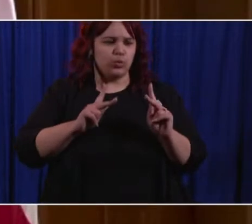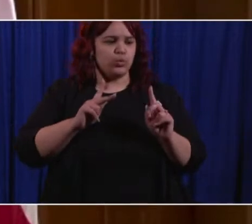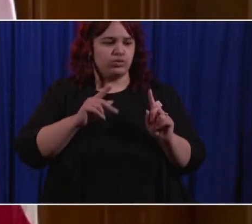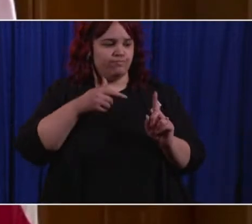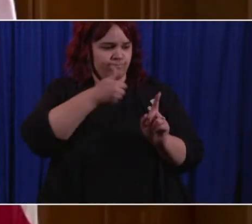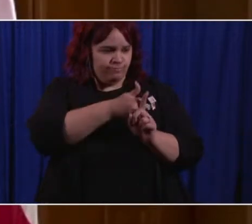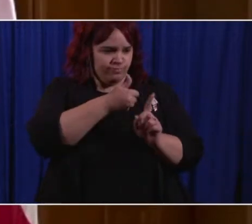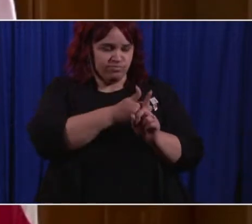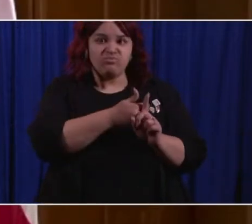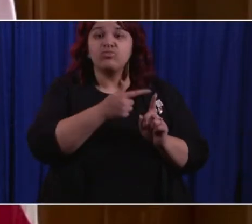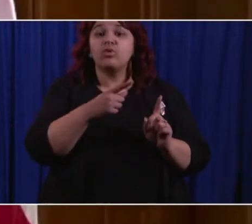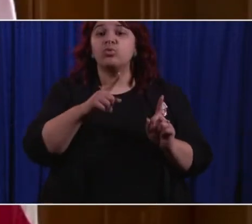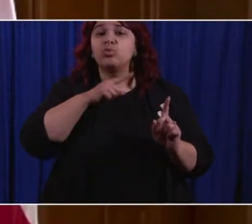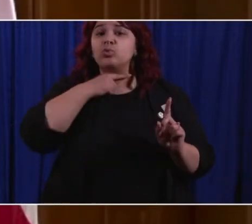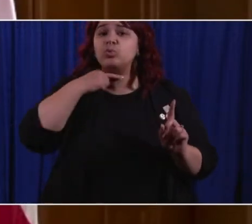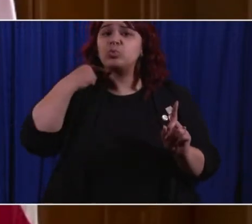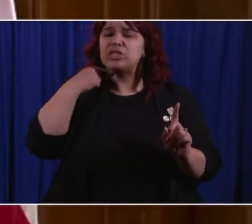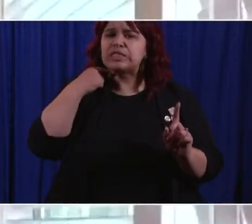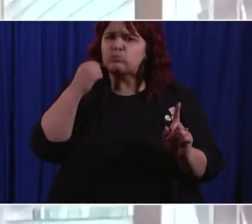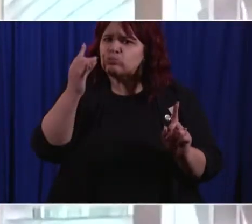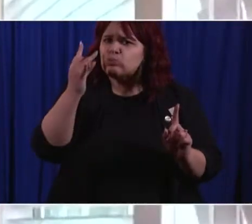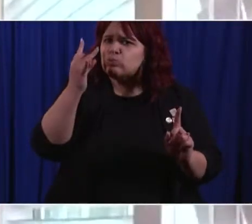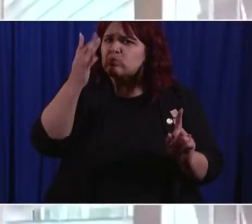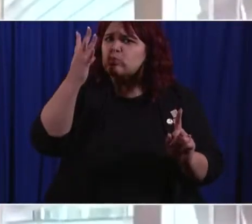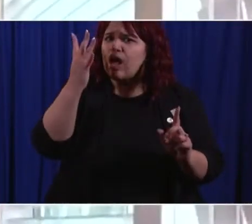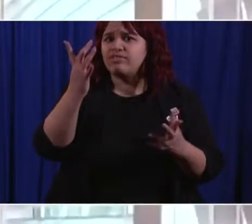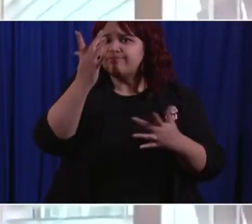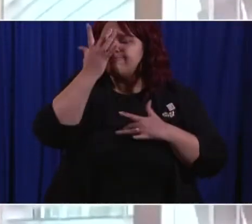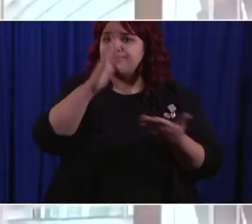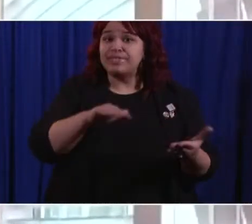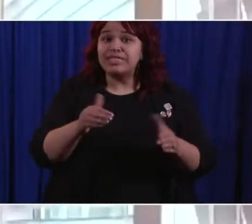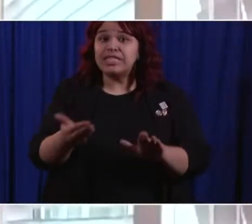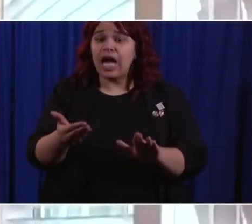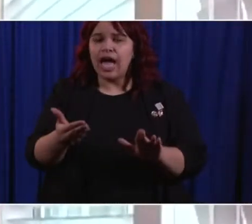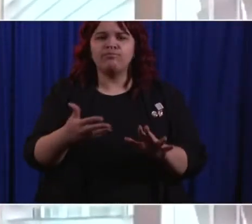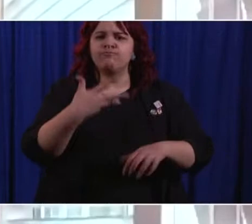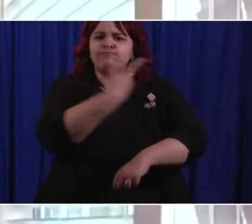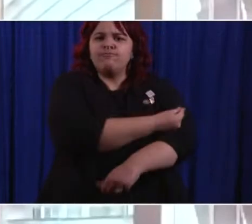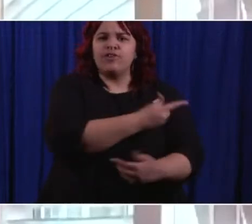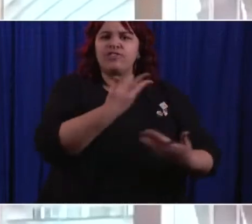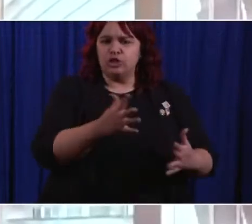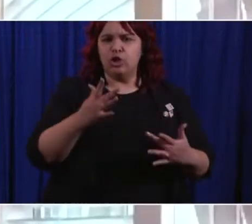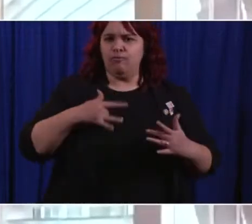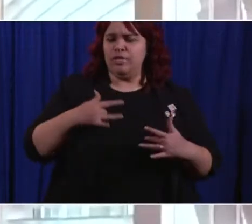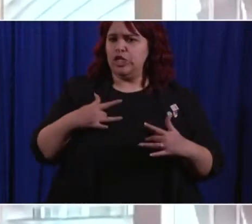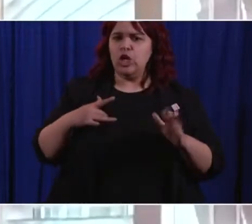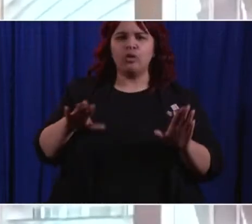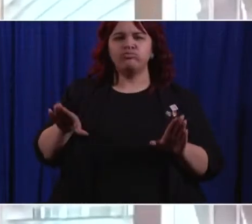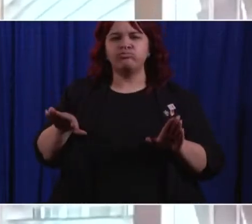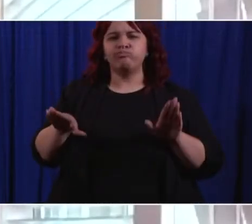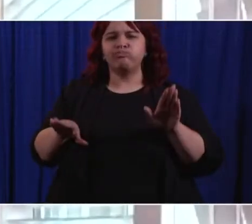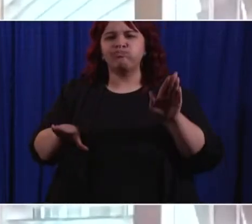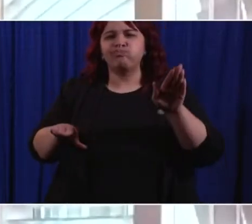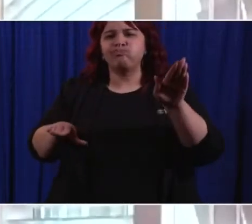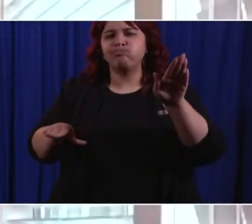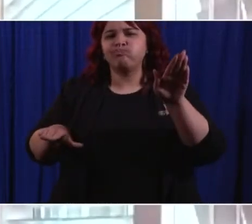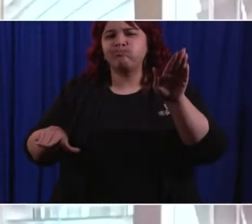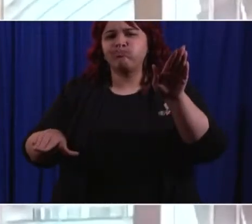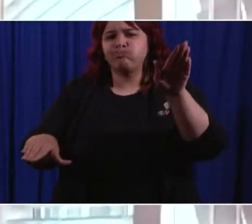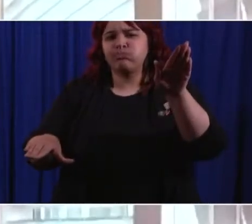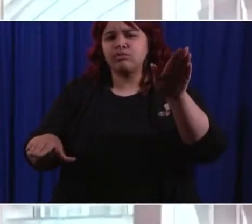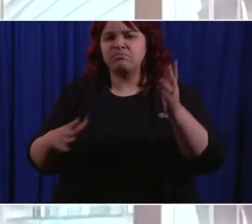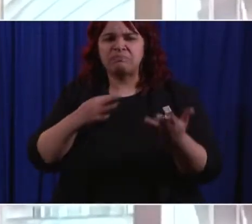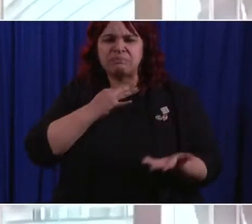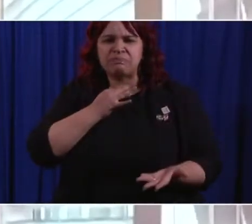Vanderhoff take that one. Well, Andy, I think probably one of the most reliable indicators we can look at to answer